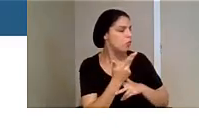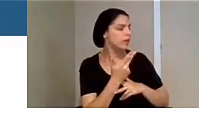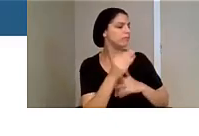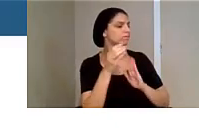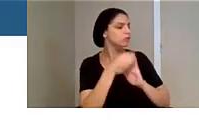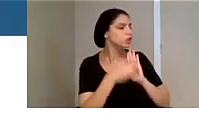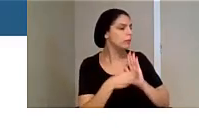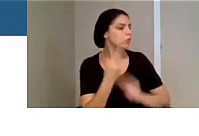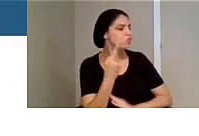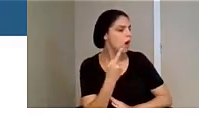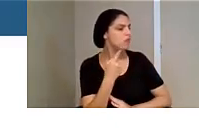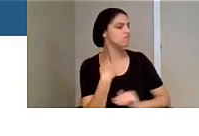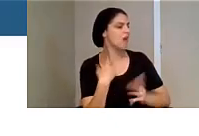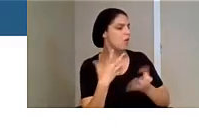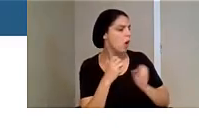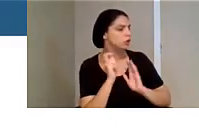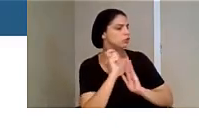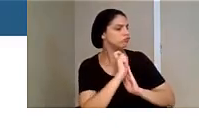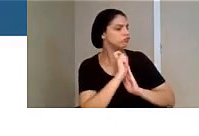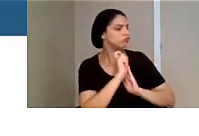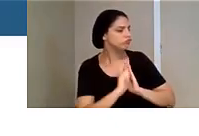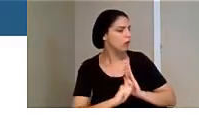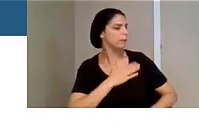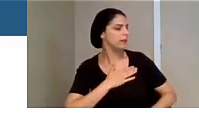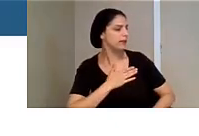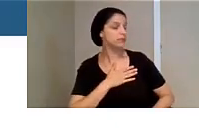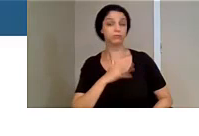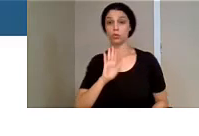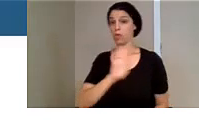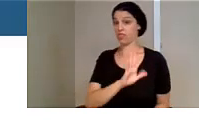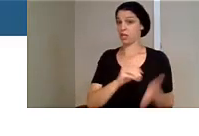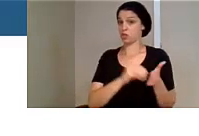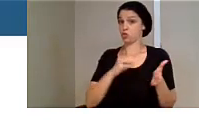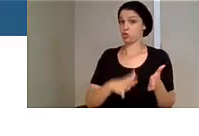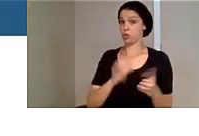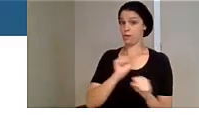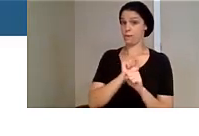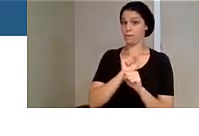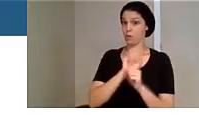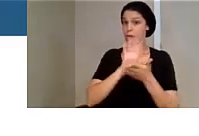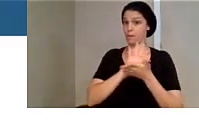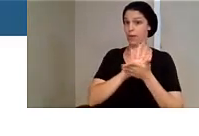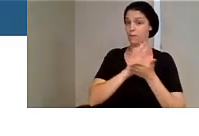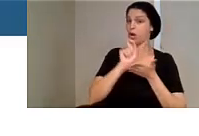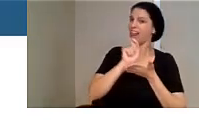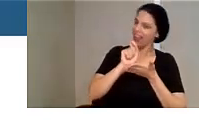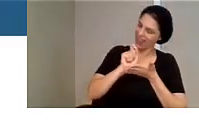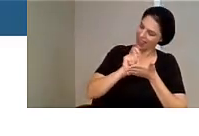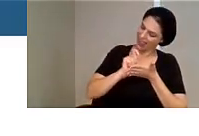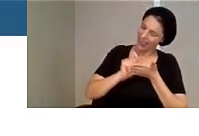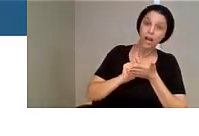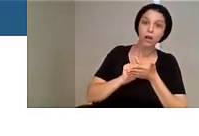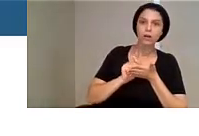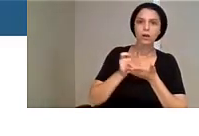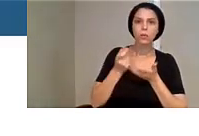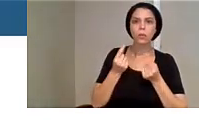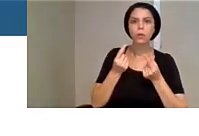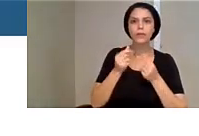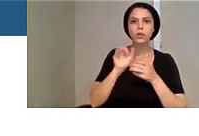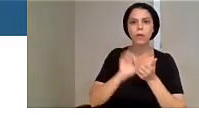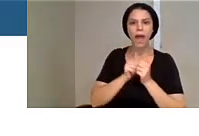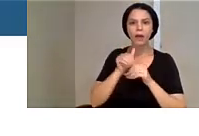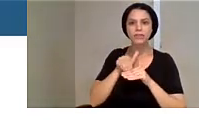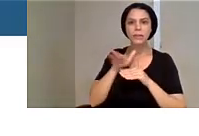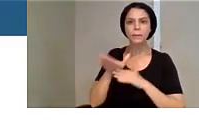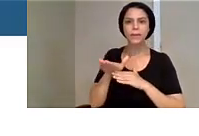so within their workbook on paper, they've completed that work. They can take a picture of that work, and that